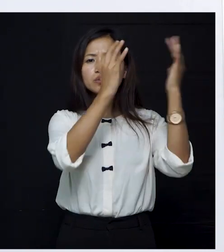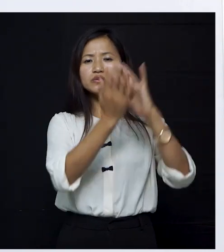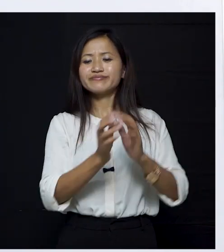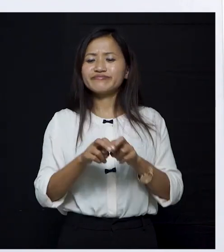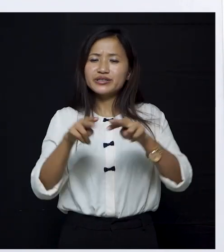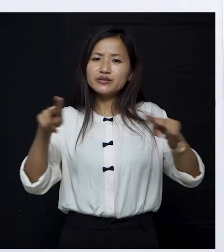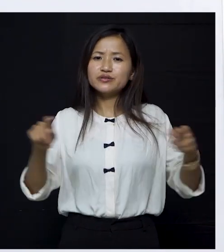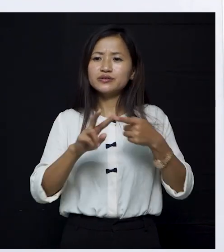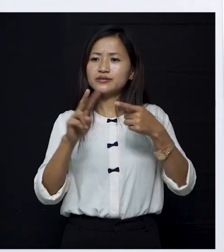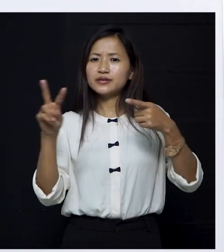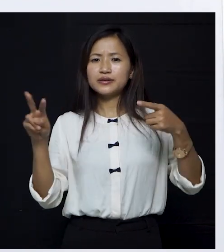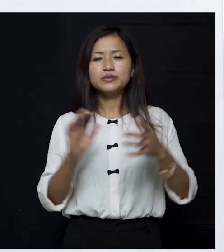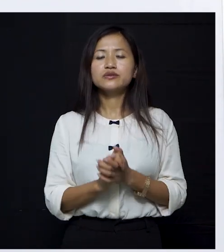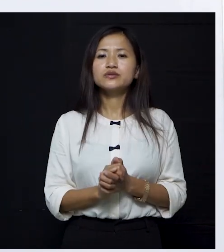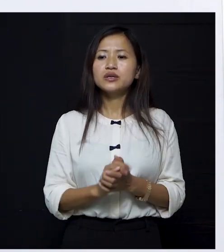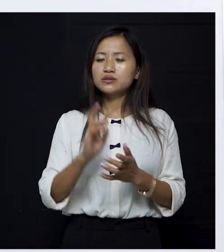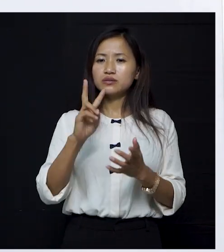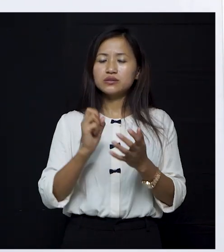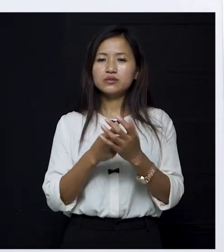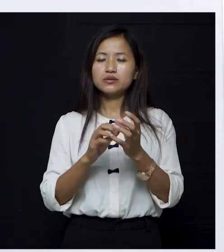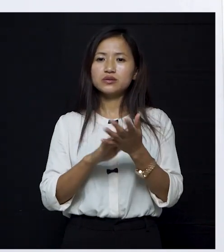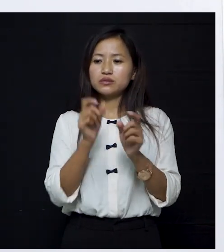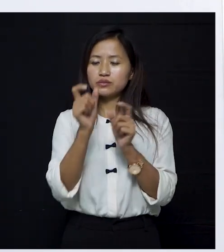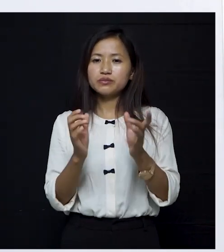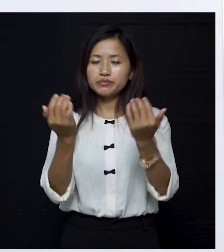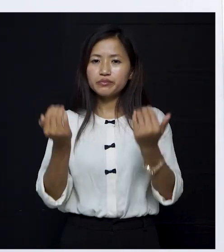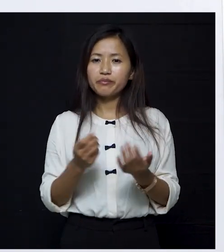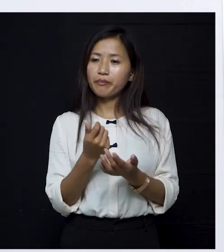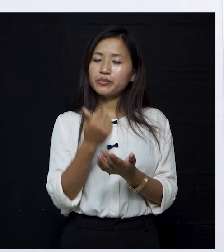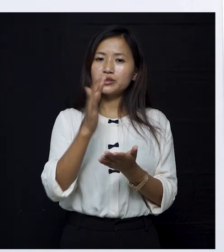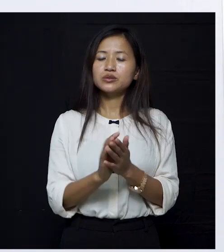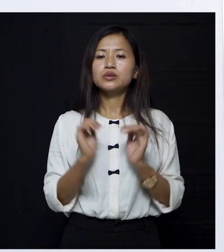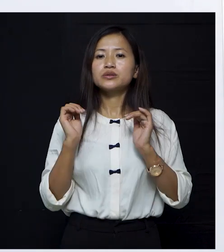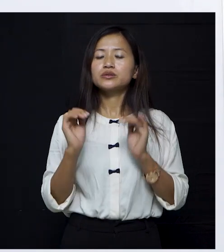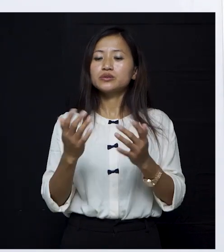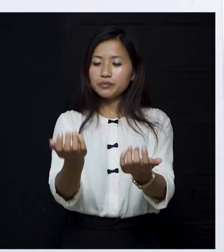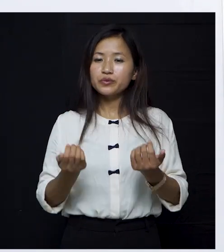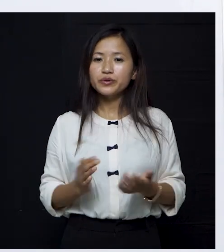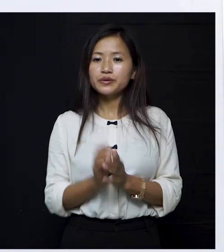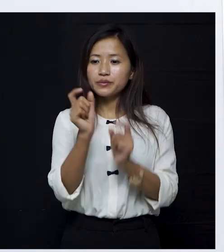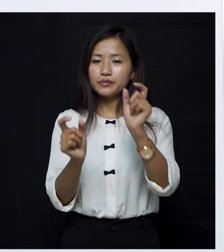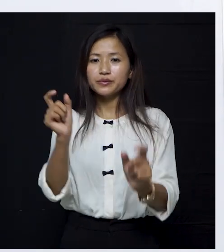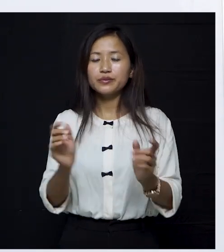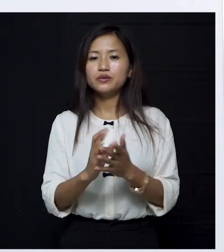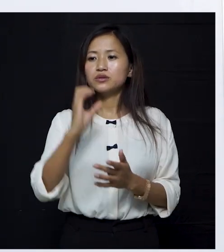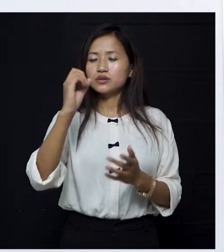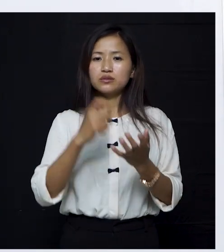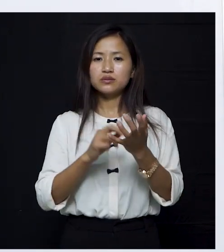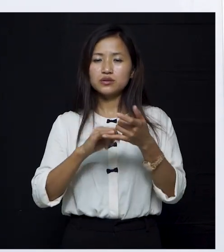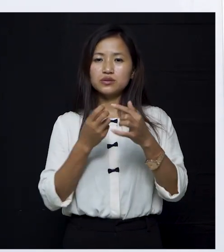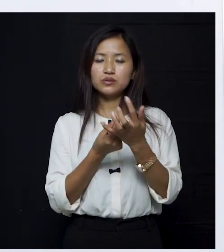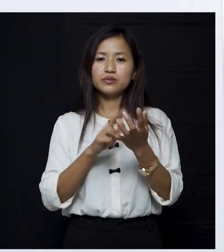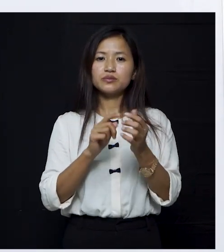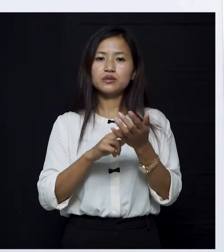with different types of consumer rights in order to protect the people. That is, in order to protect the consumers, okay? The